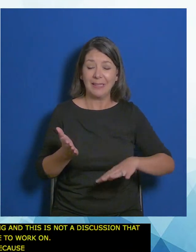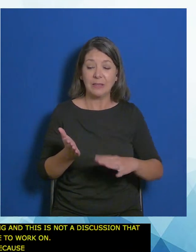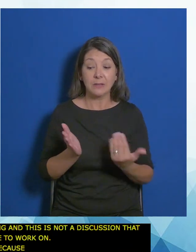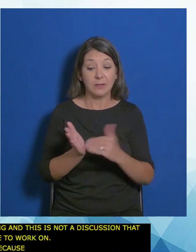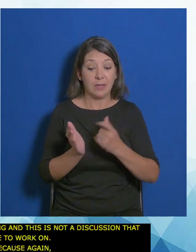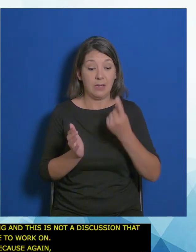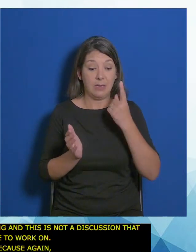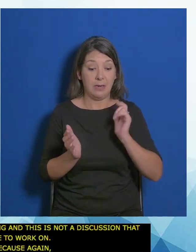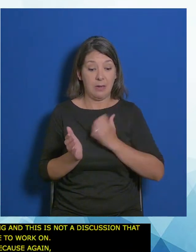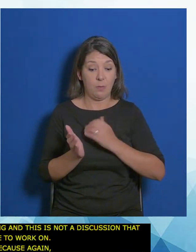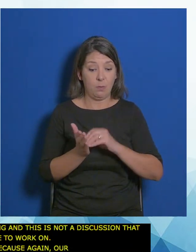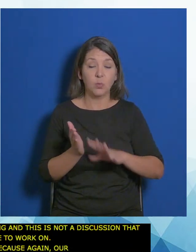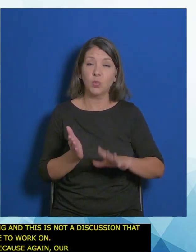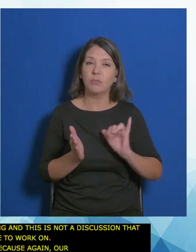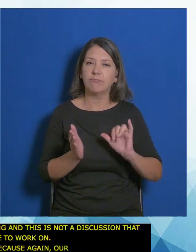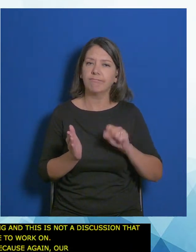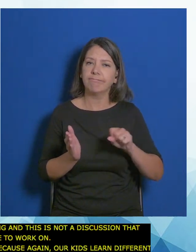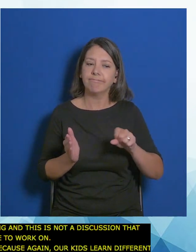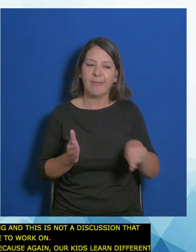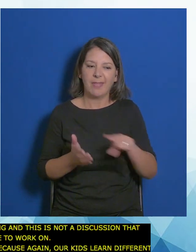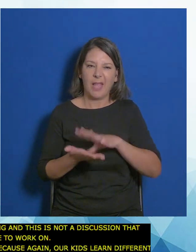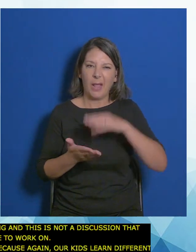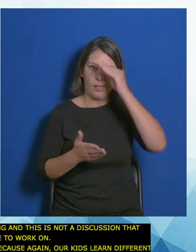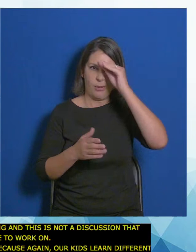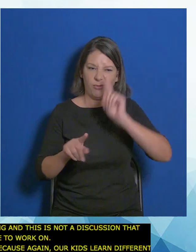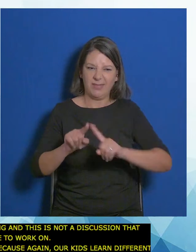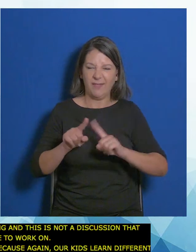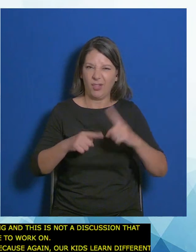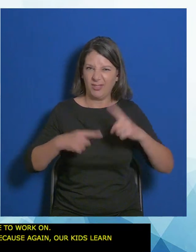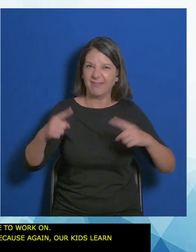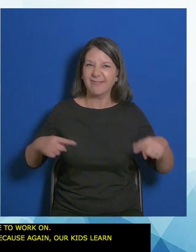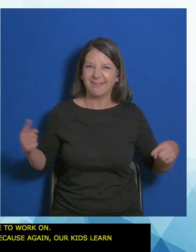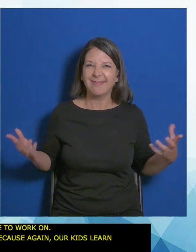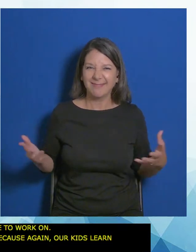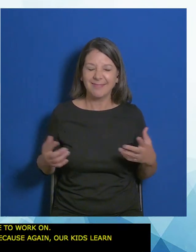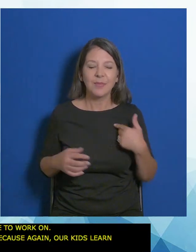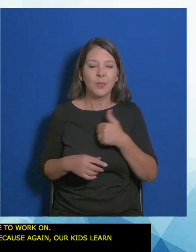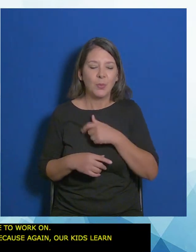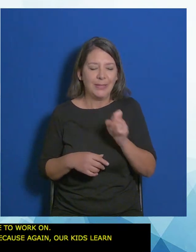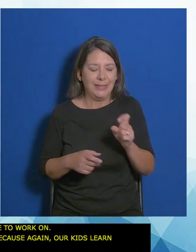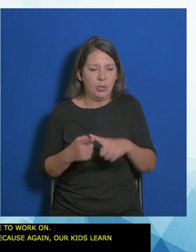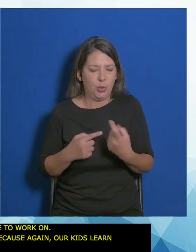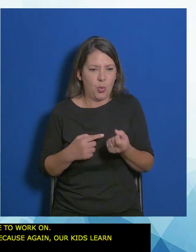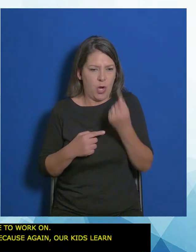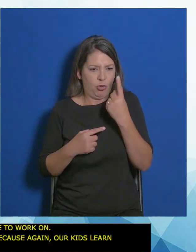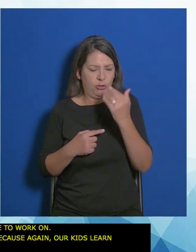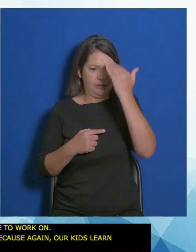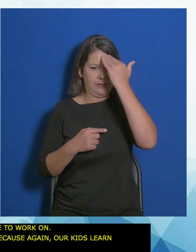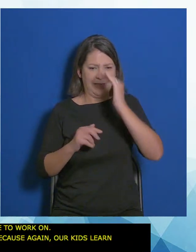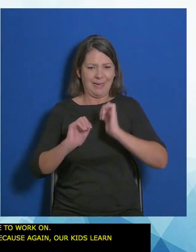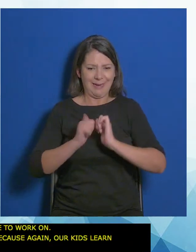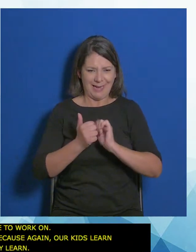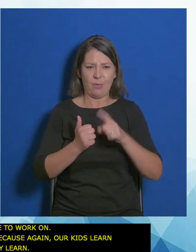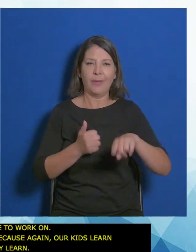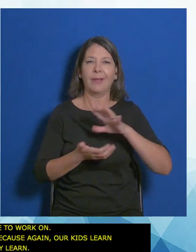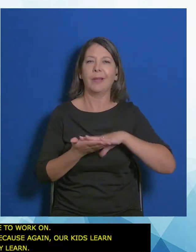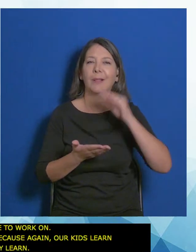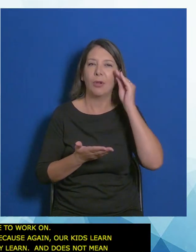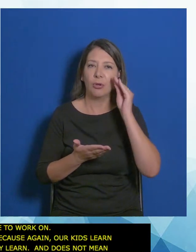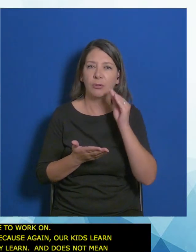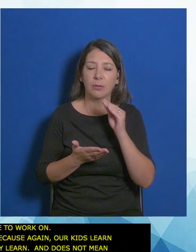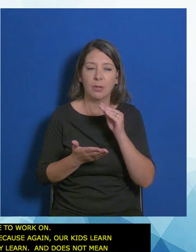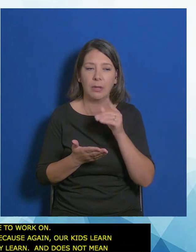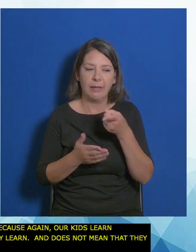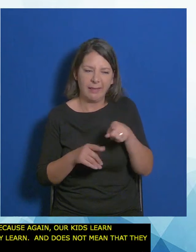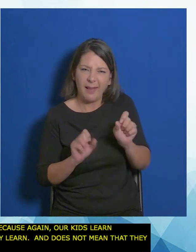kids learn differently, and we've got to be able to understand how they learn. Doesn't mean that they can't learn, and we have